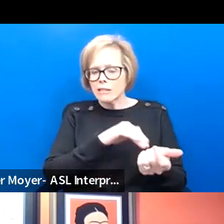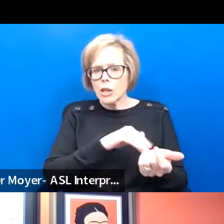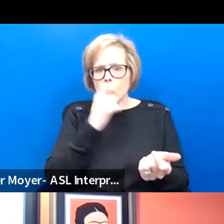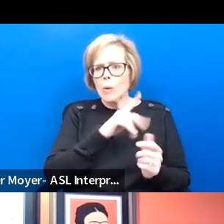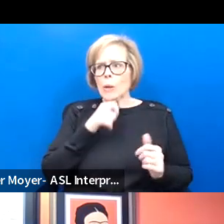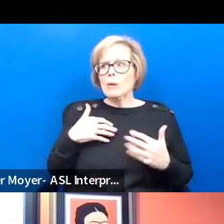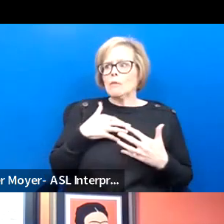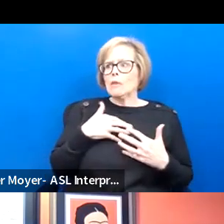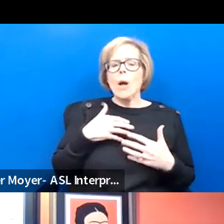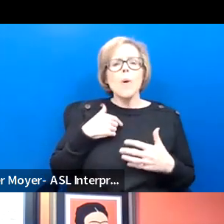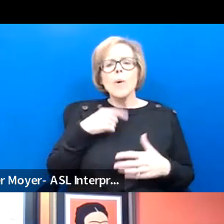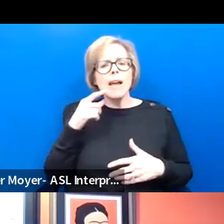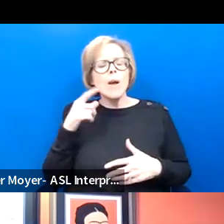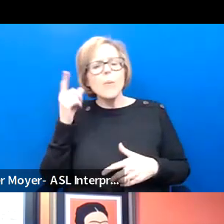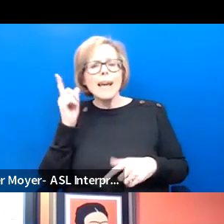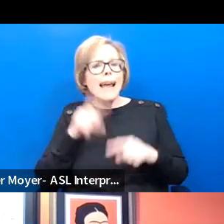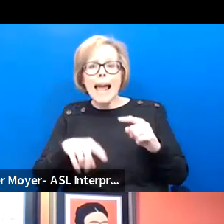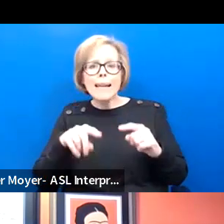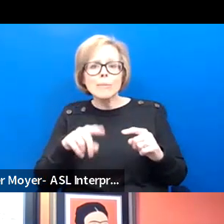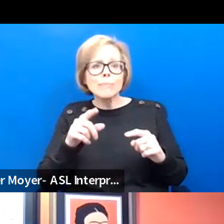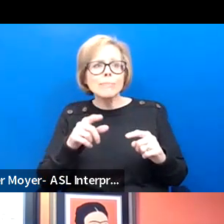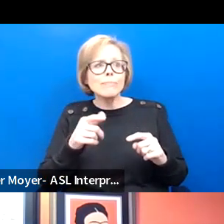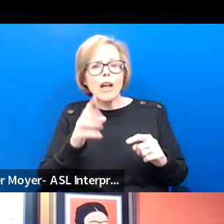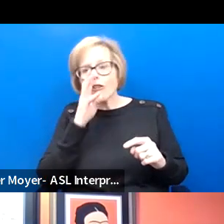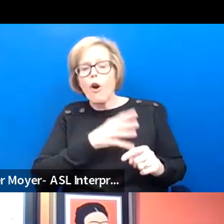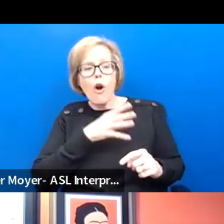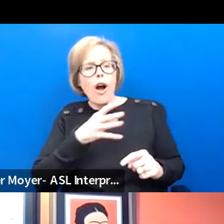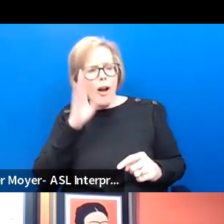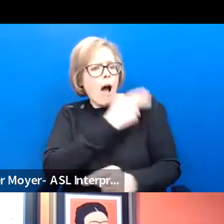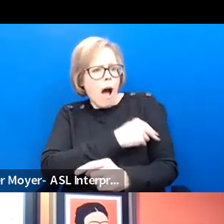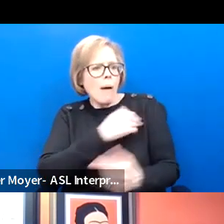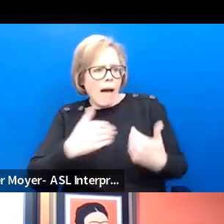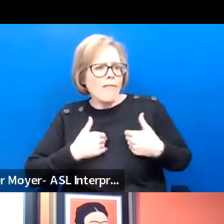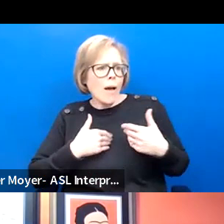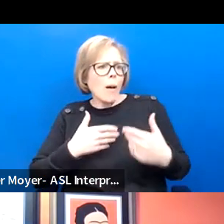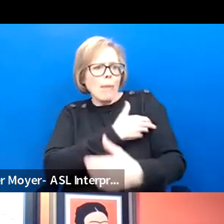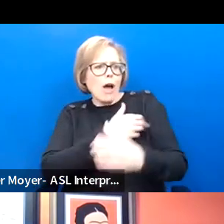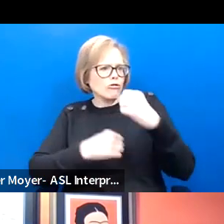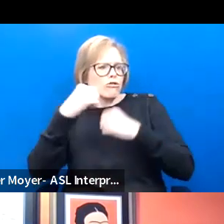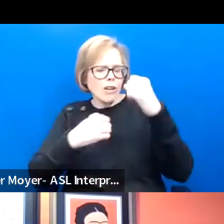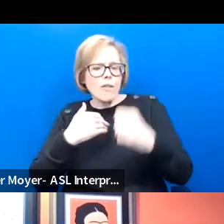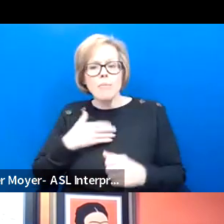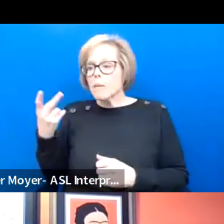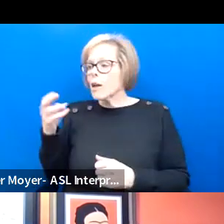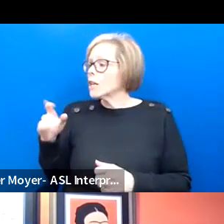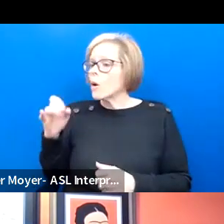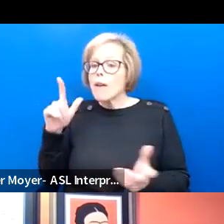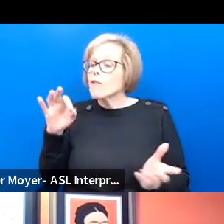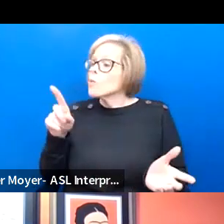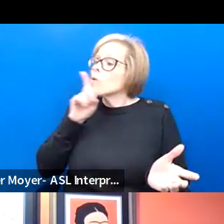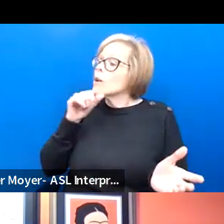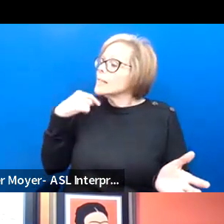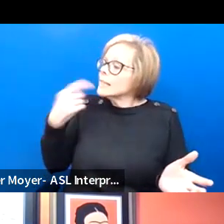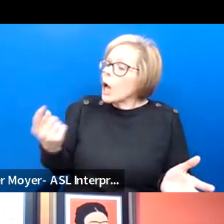afraid of, we can't ignore there's power structures, even if we say, most HR people in my experience will tell you, well, if you don't say who it is,